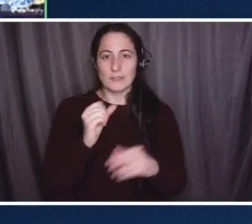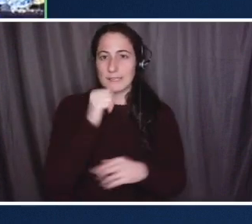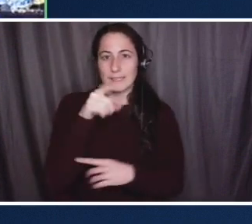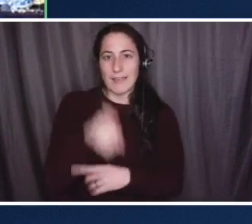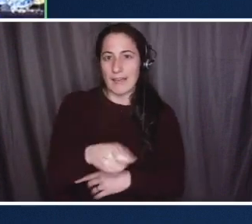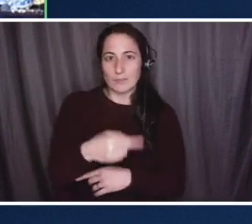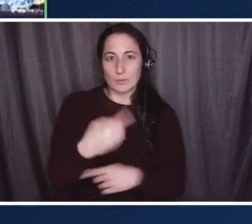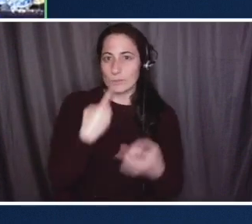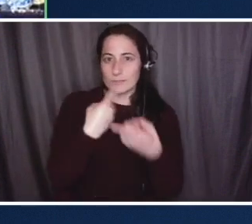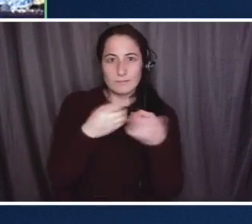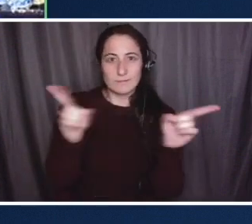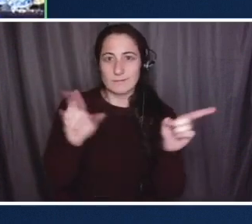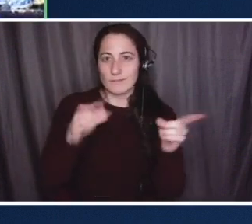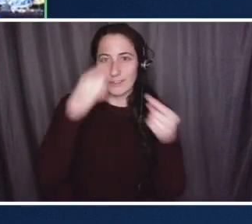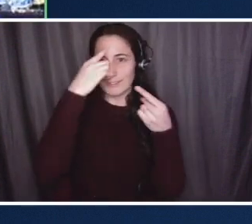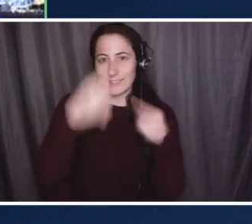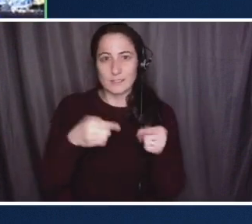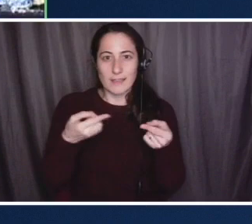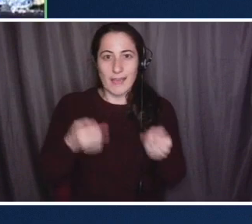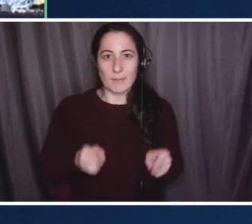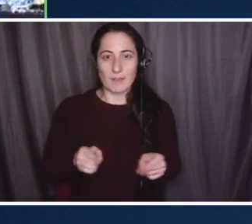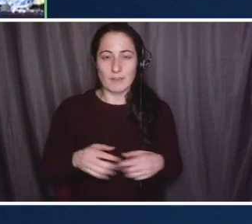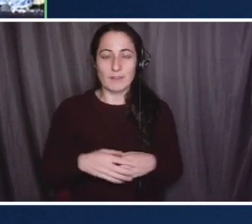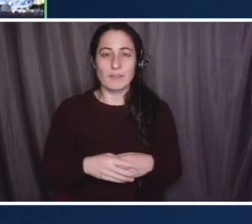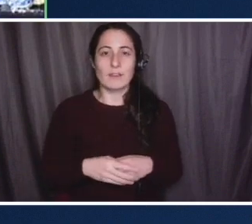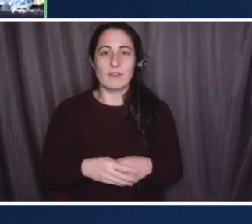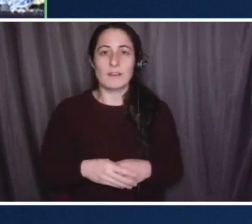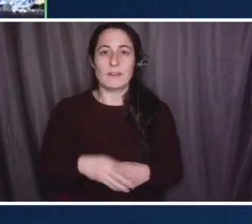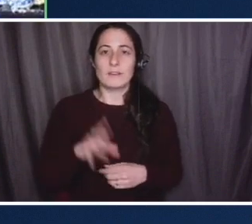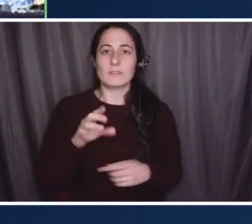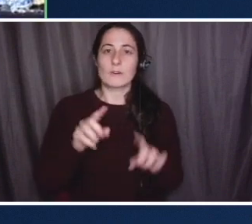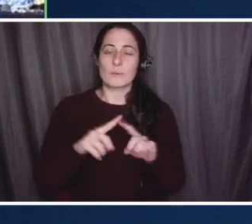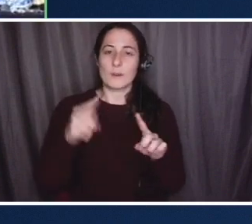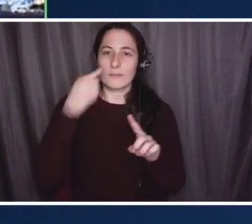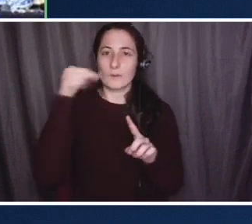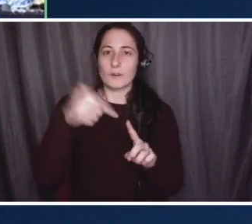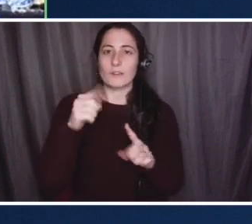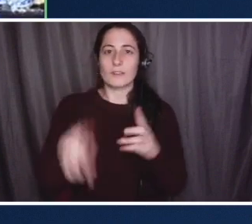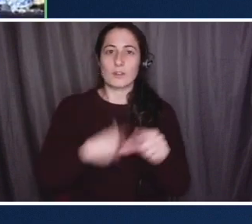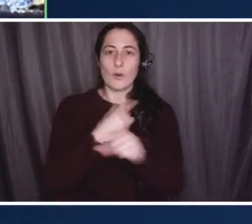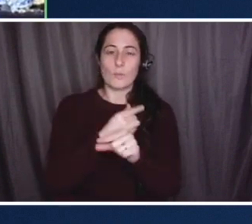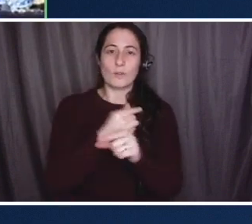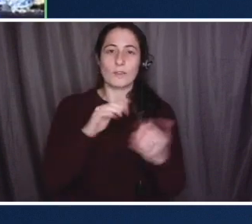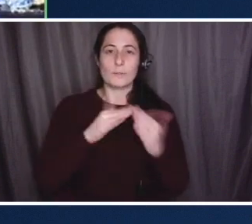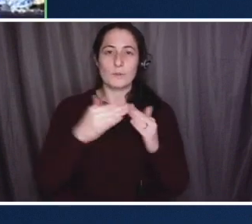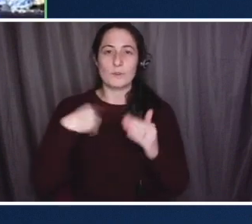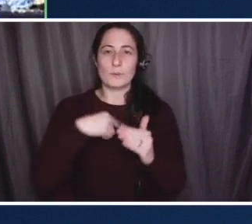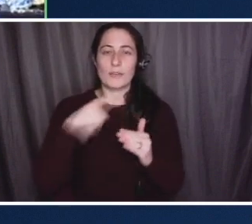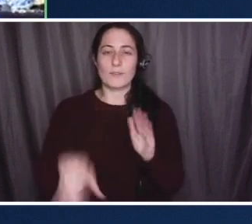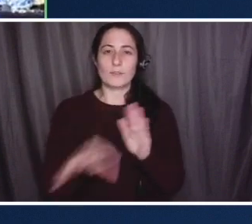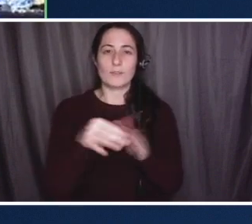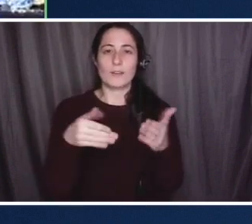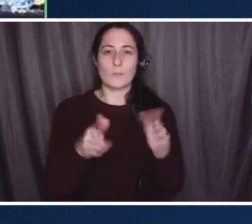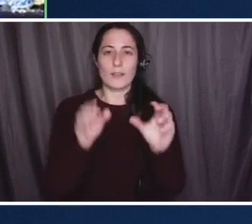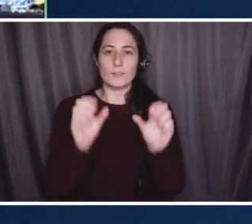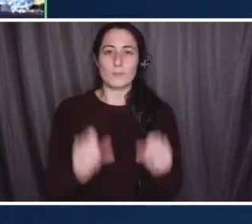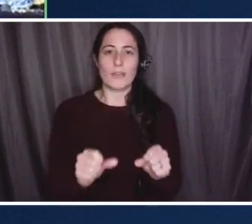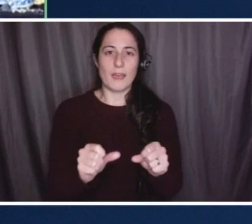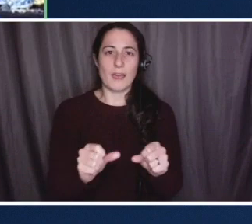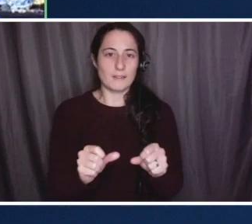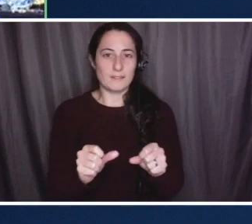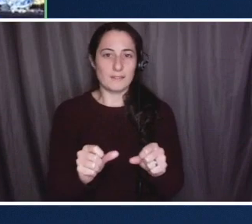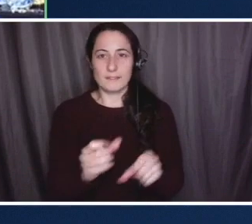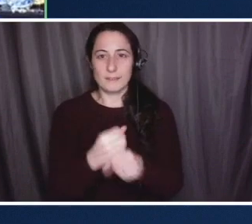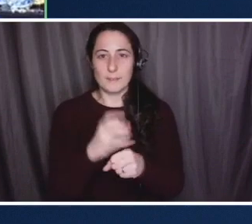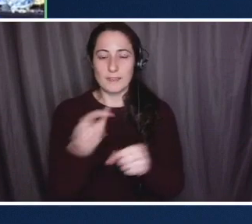behind those elections. But we need to, as a global community, to find ways to make that mandatory. Second one would